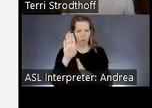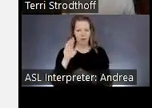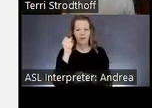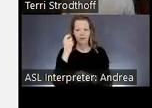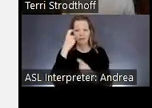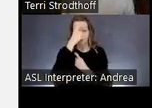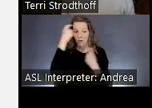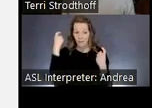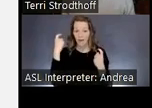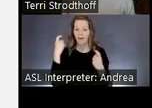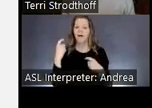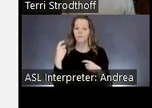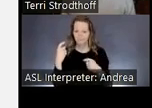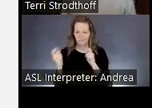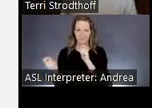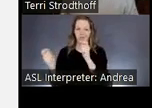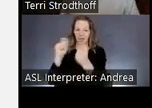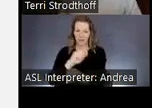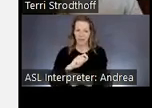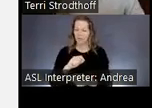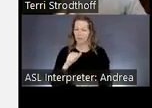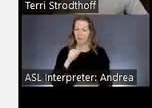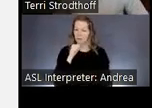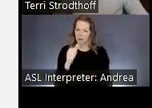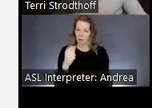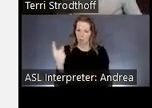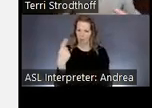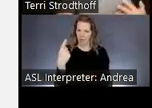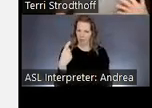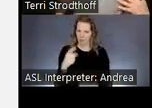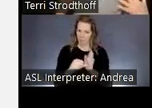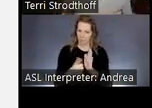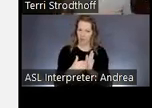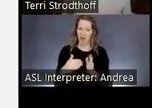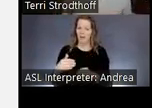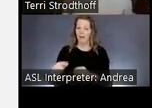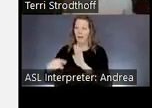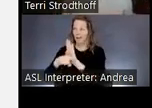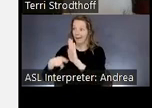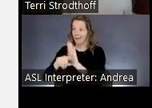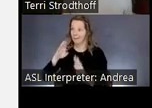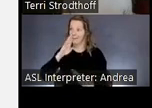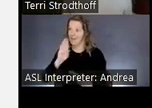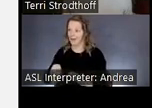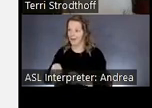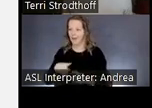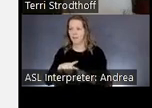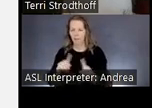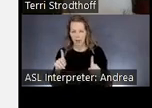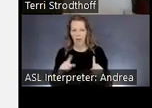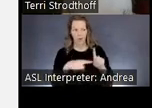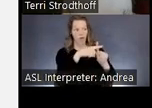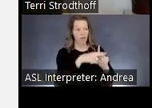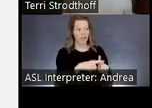from this perspective has changed from, it's not just when the bad stuff happens, but when the good stuff doesn't happen. And that's a